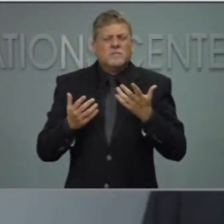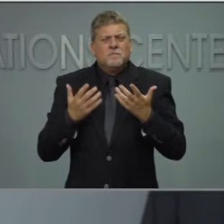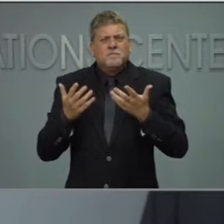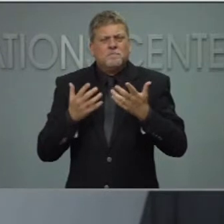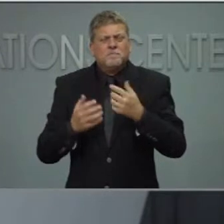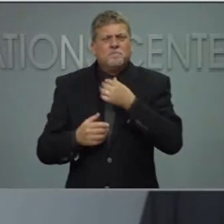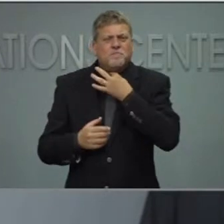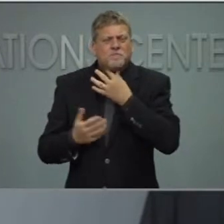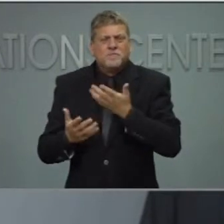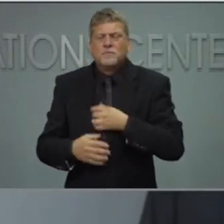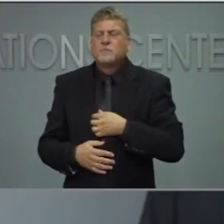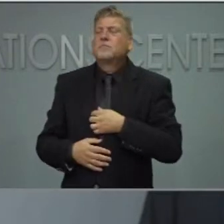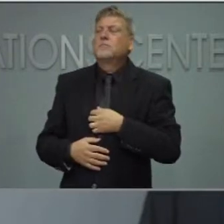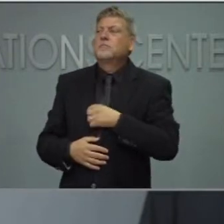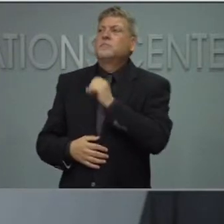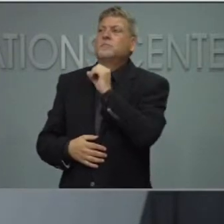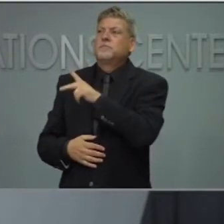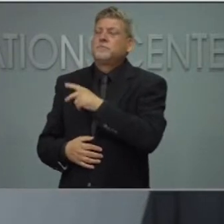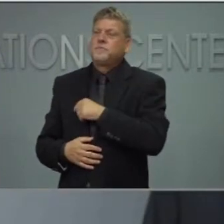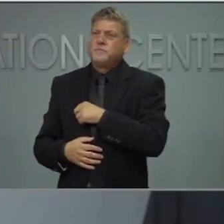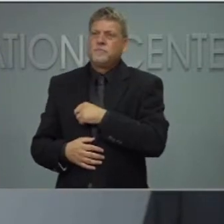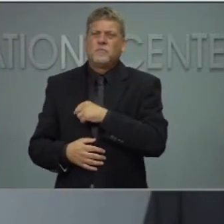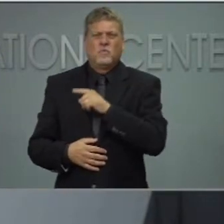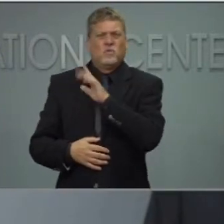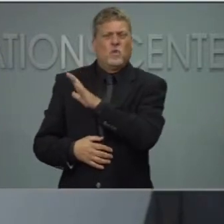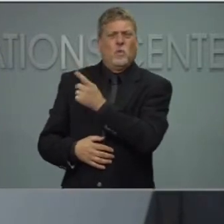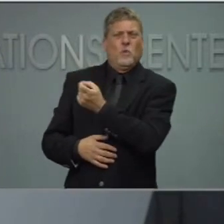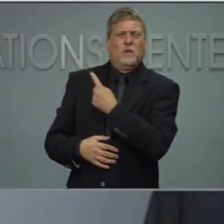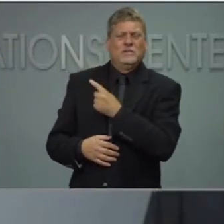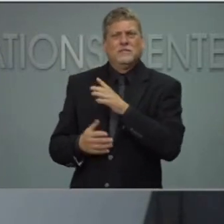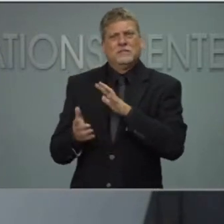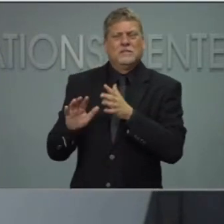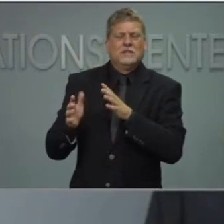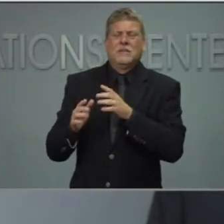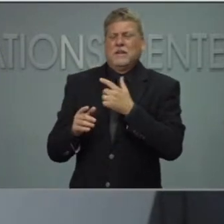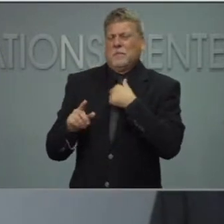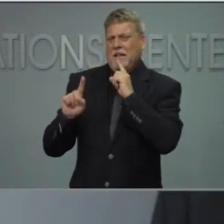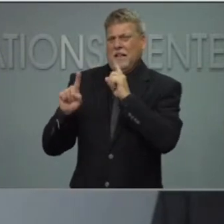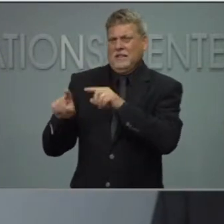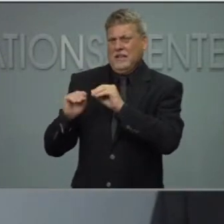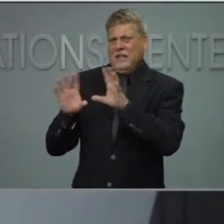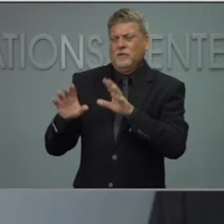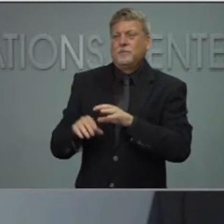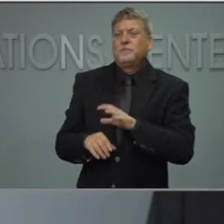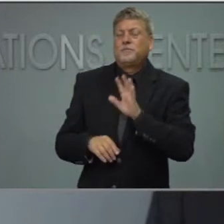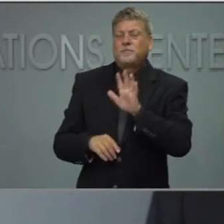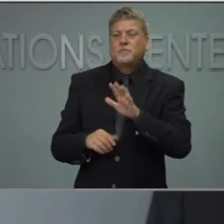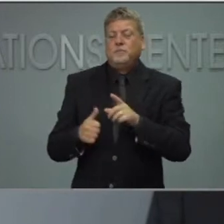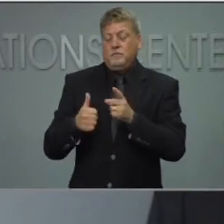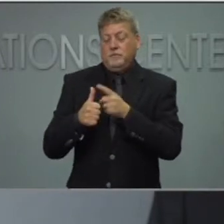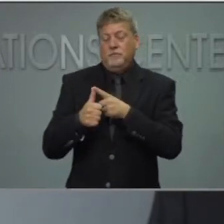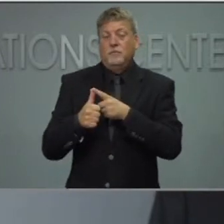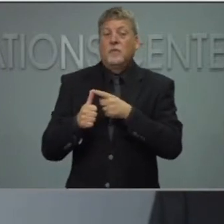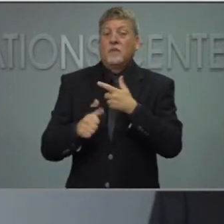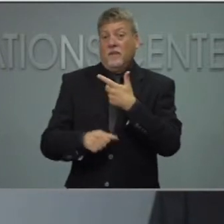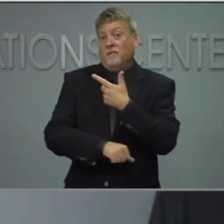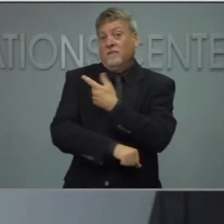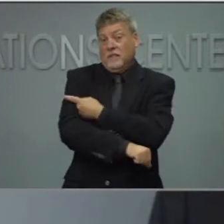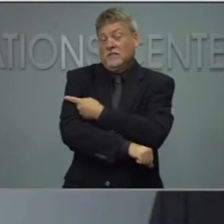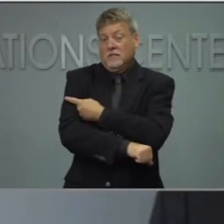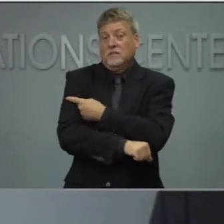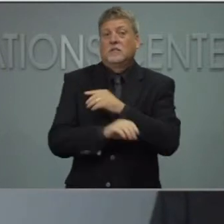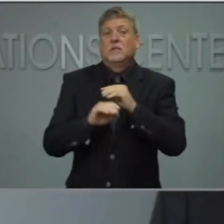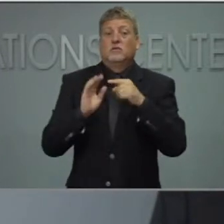So, well, a couple of things to tease out from your question there. First, I would say that vaccines continue to show us that they are